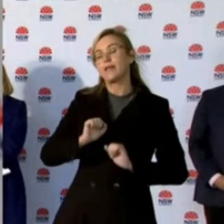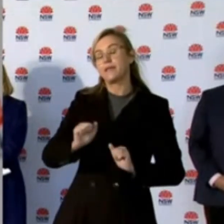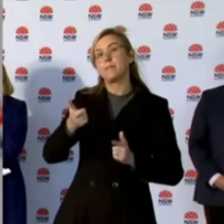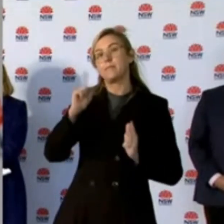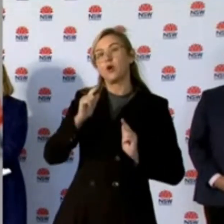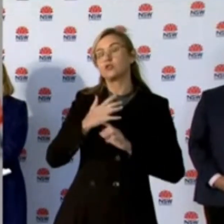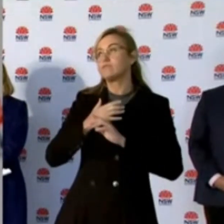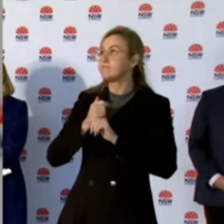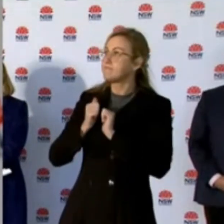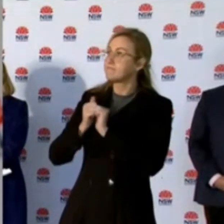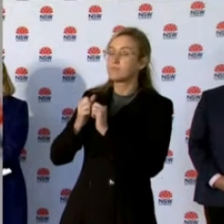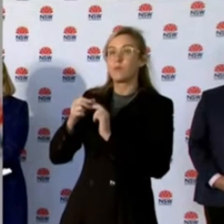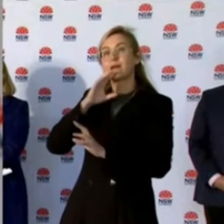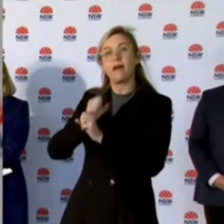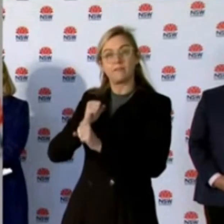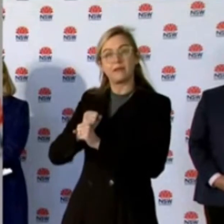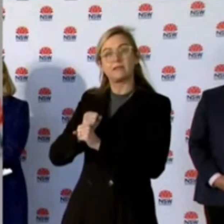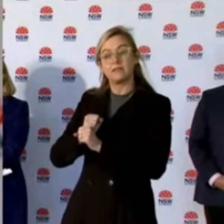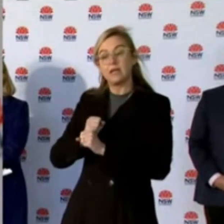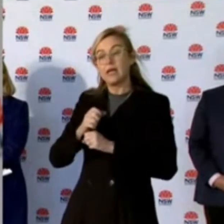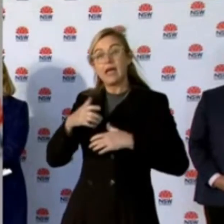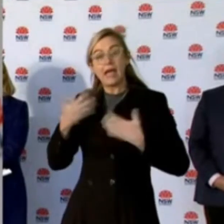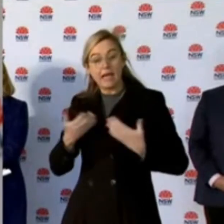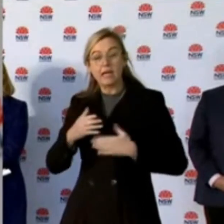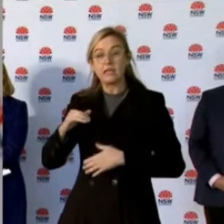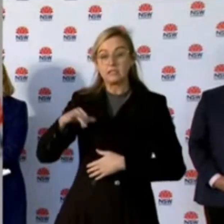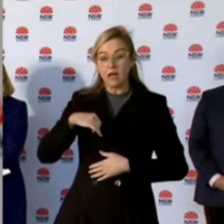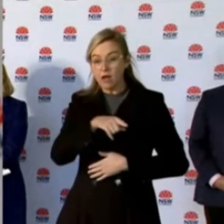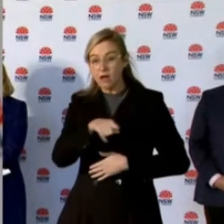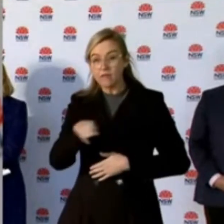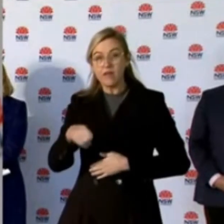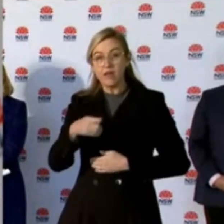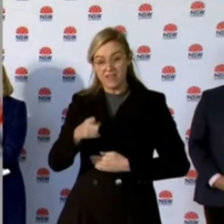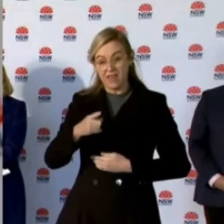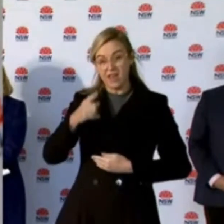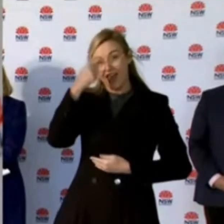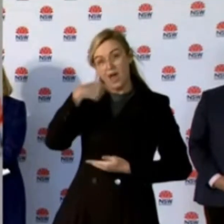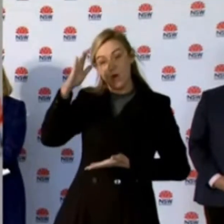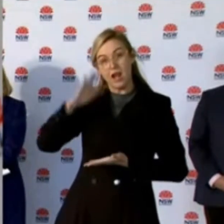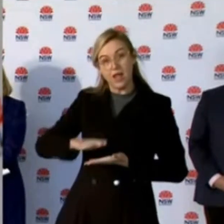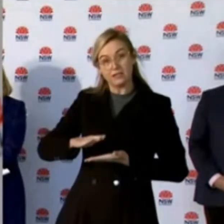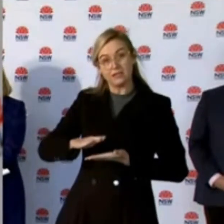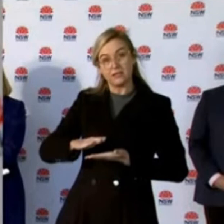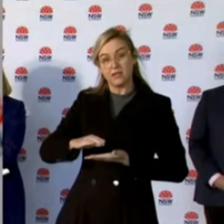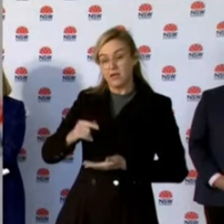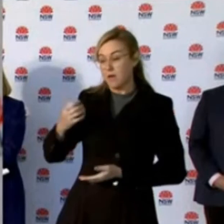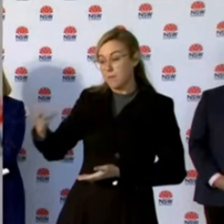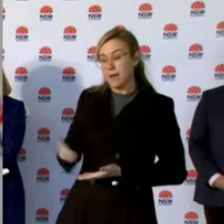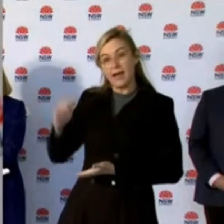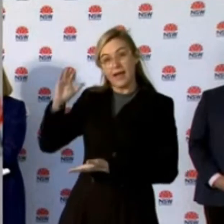that those workers who have had their hours reduced are able to receive payments through Services Australia.